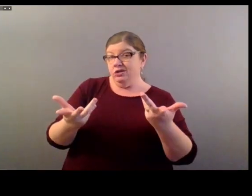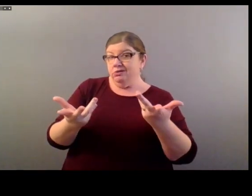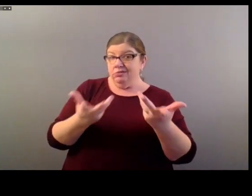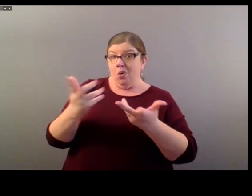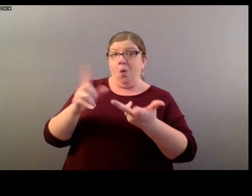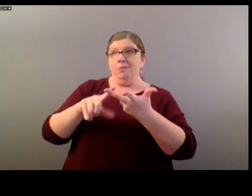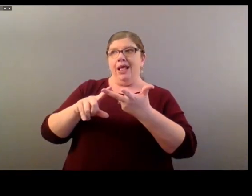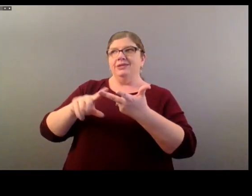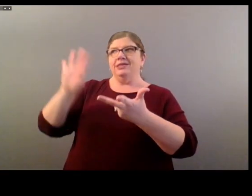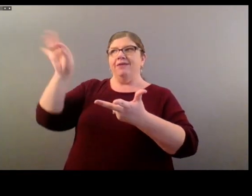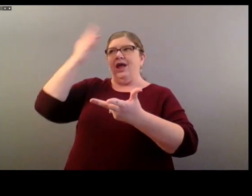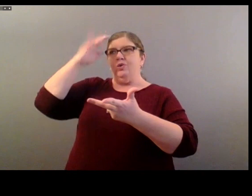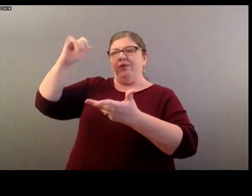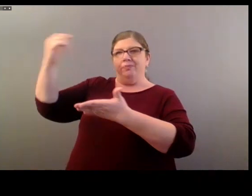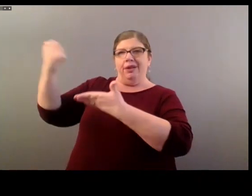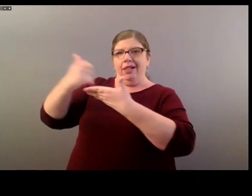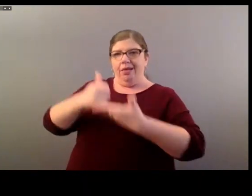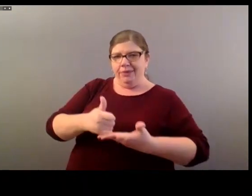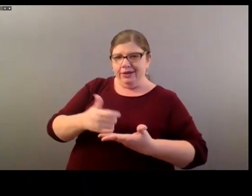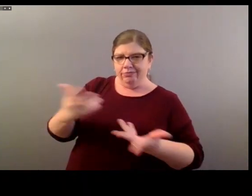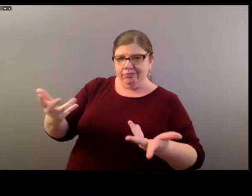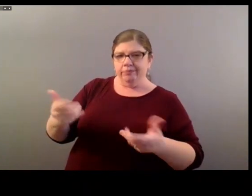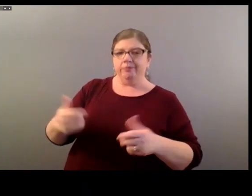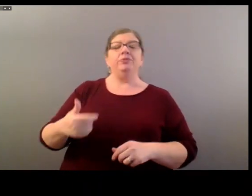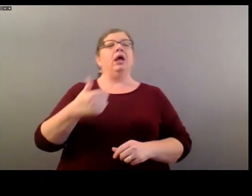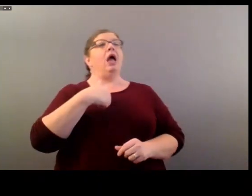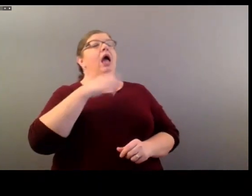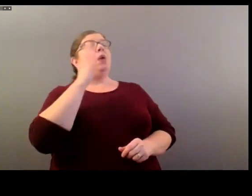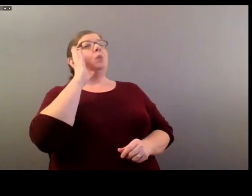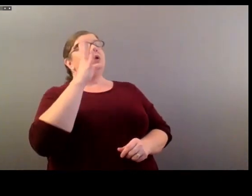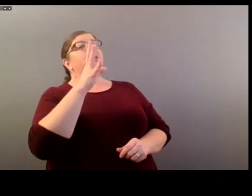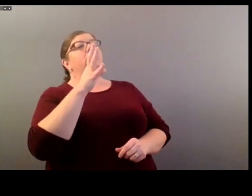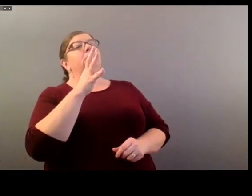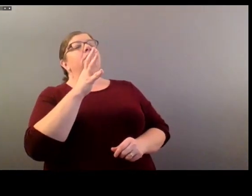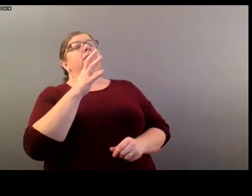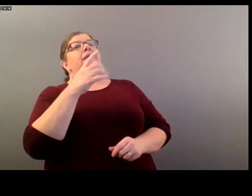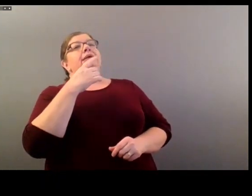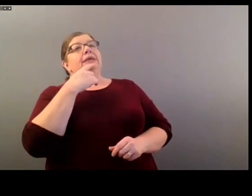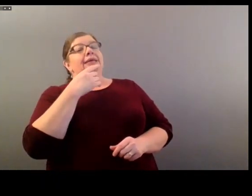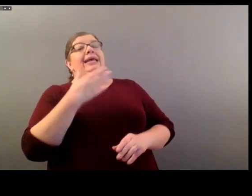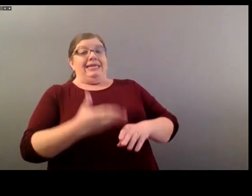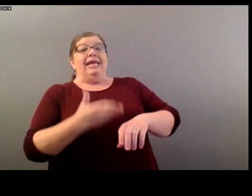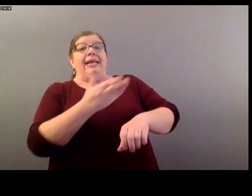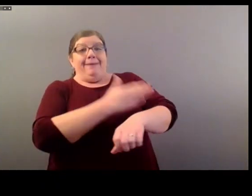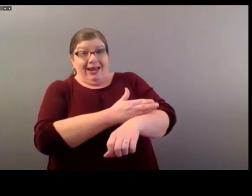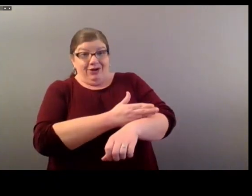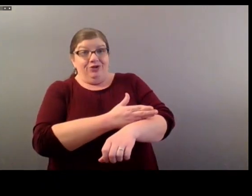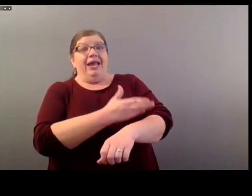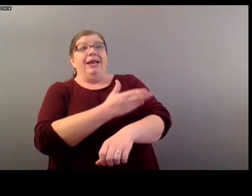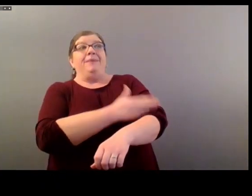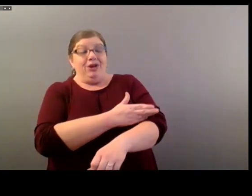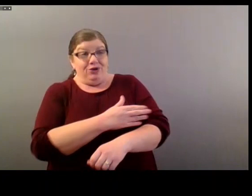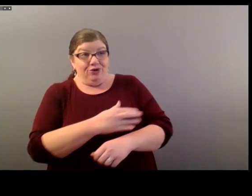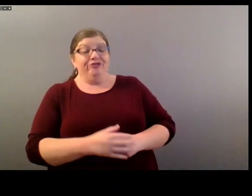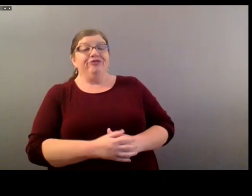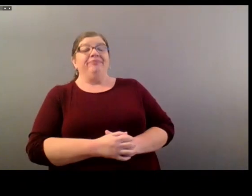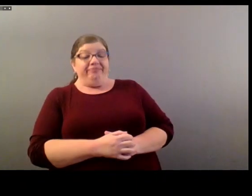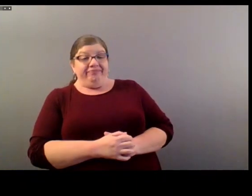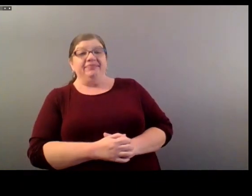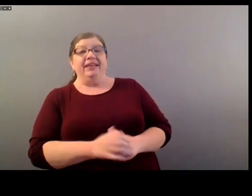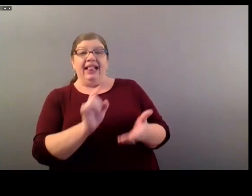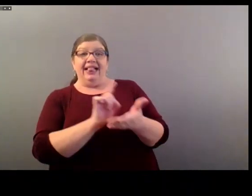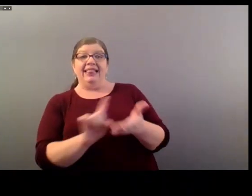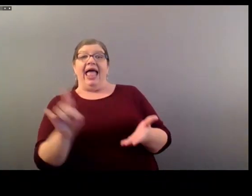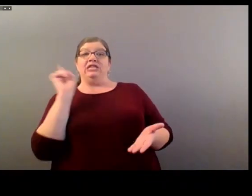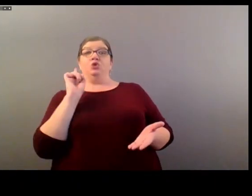as well. I would say that it is getting better and better. So last week